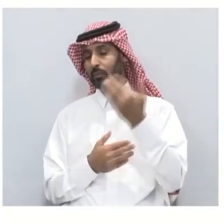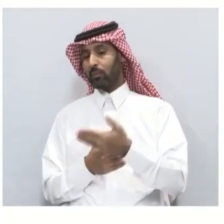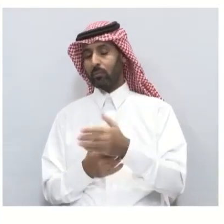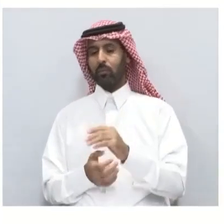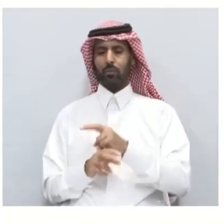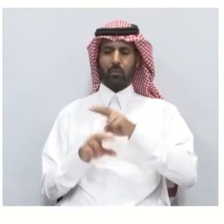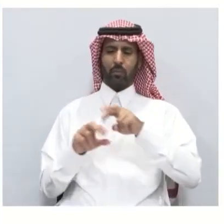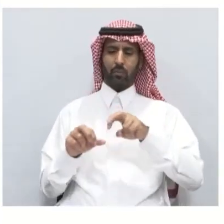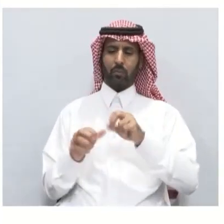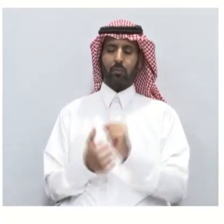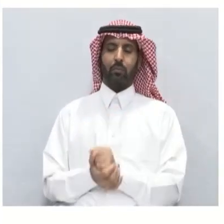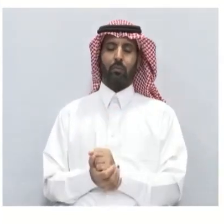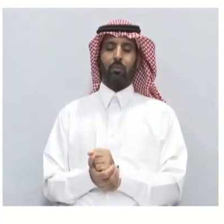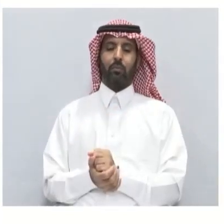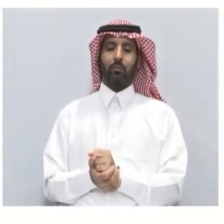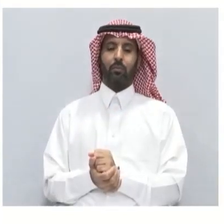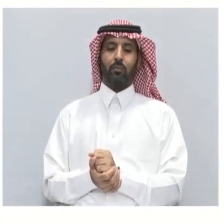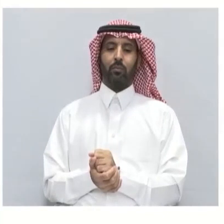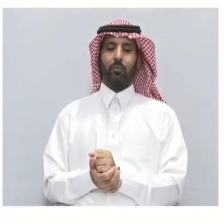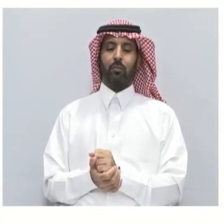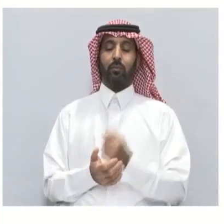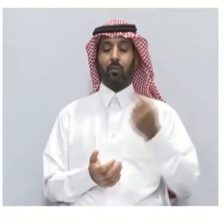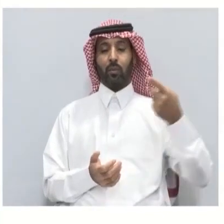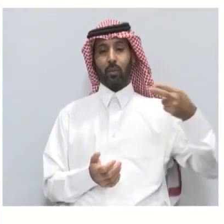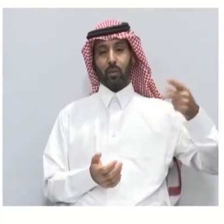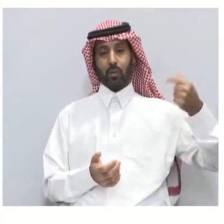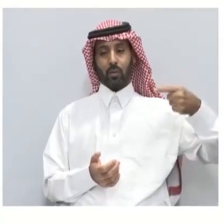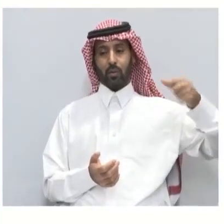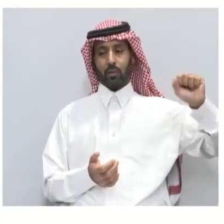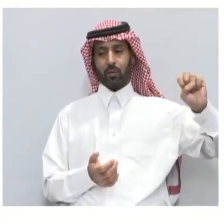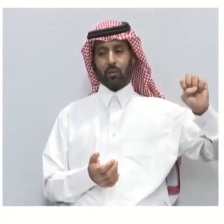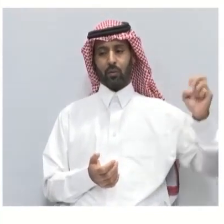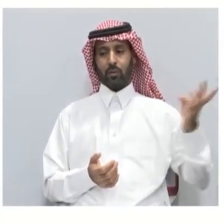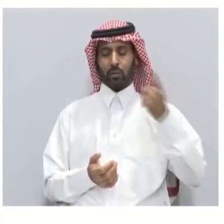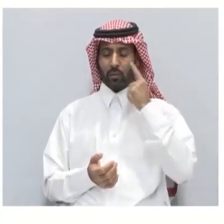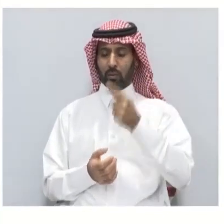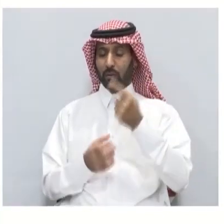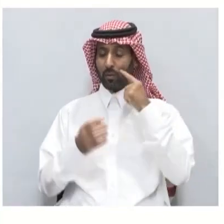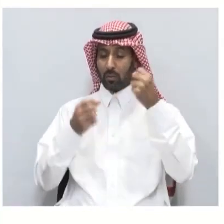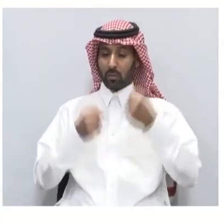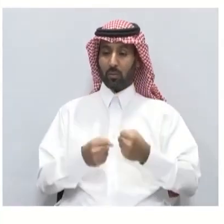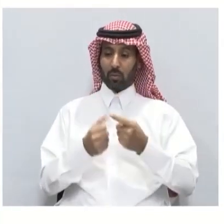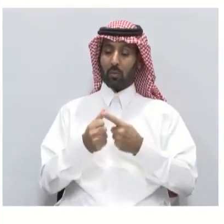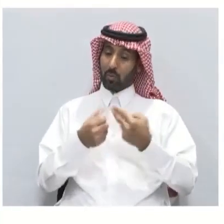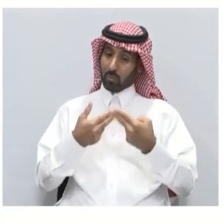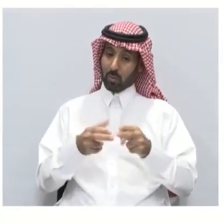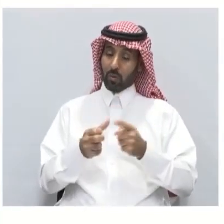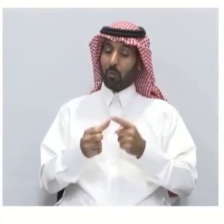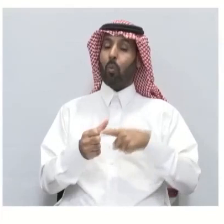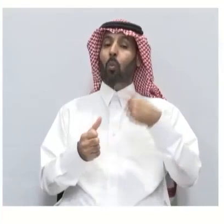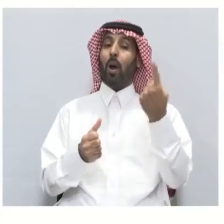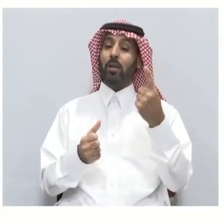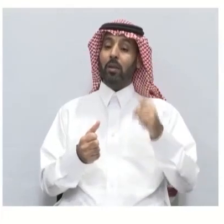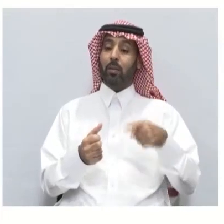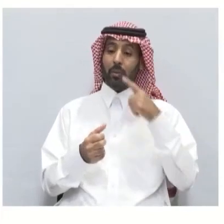to find the answers. Grayson, California, USA, an inmate who was just a day away from being released from jail